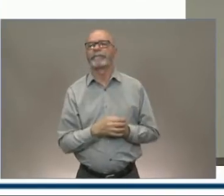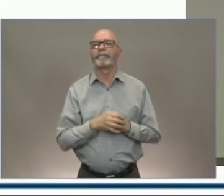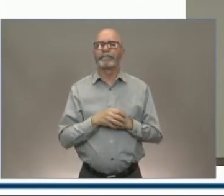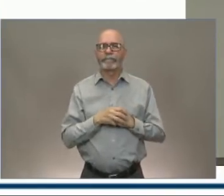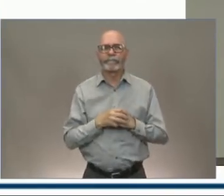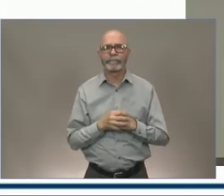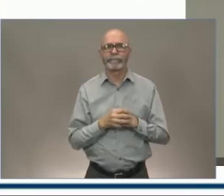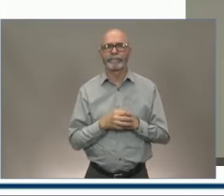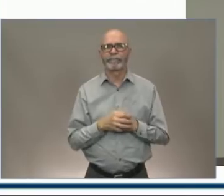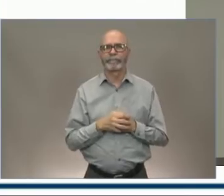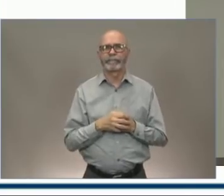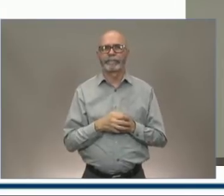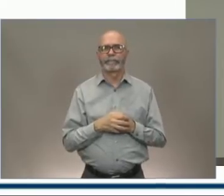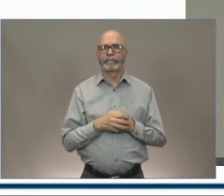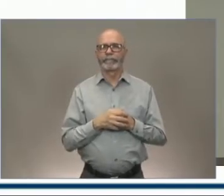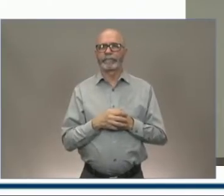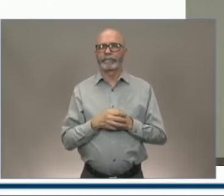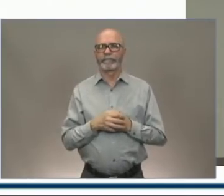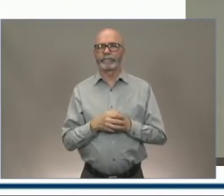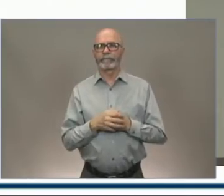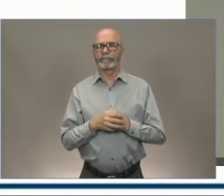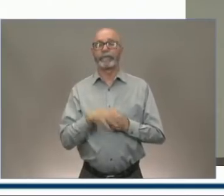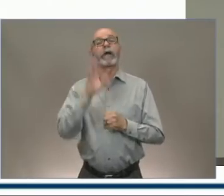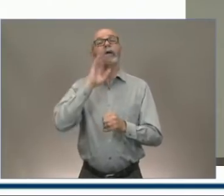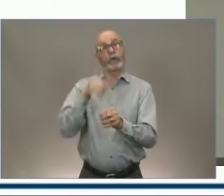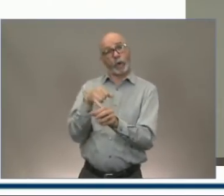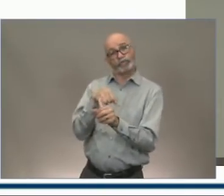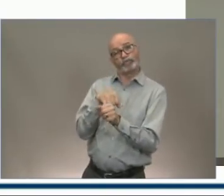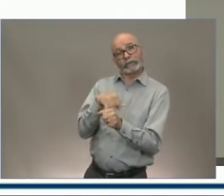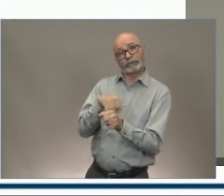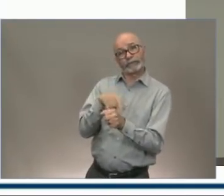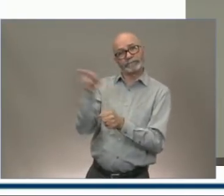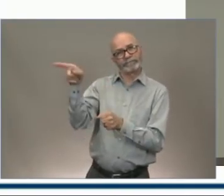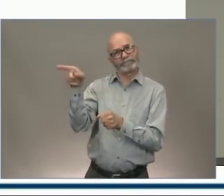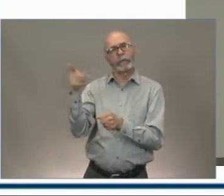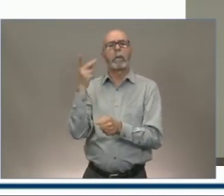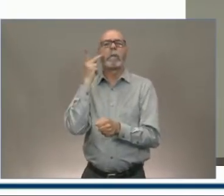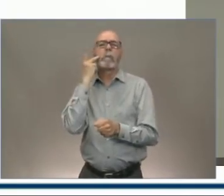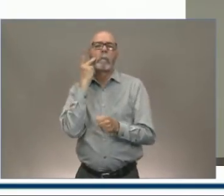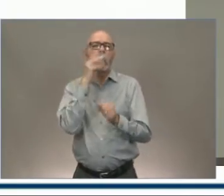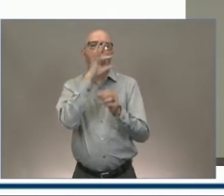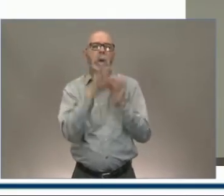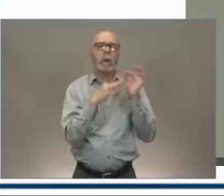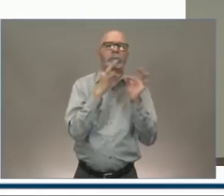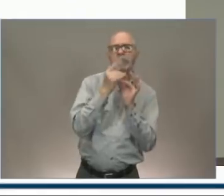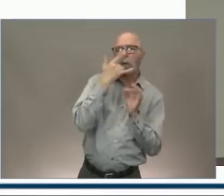also proceeding with 4 pharmacy prototype clinics this month. The schedule for these initial